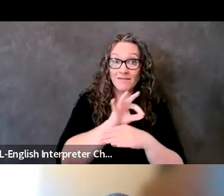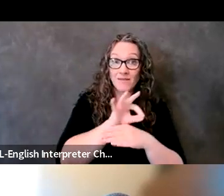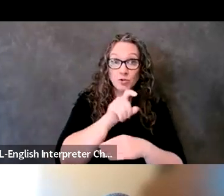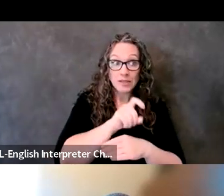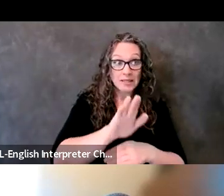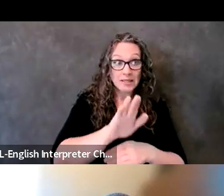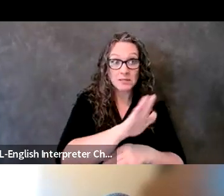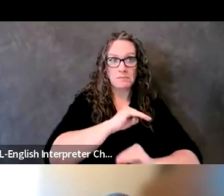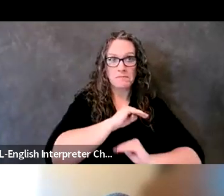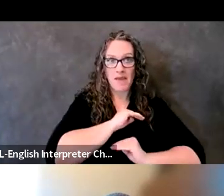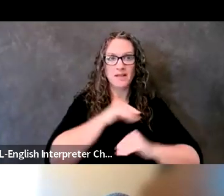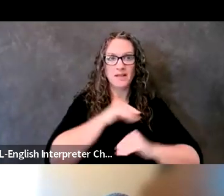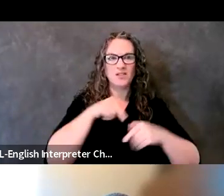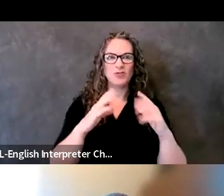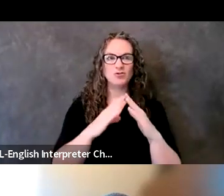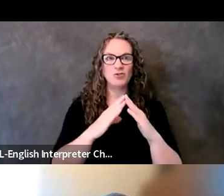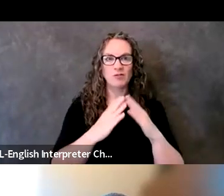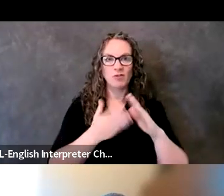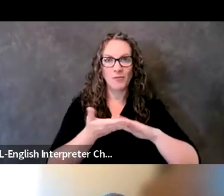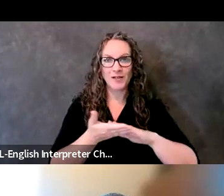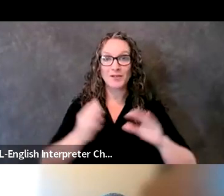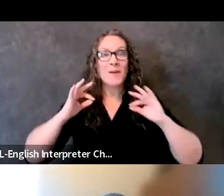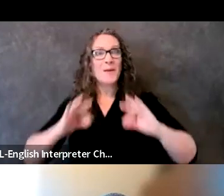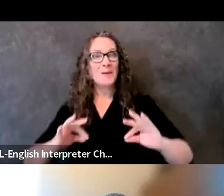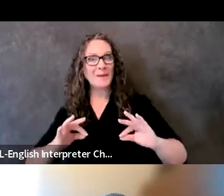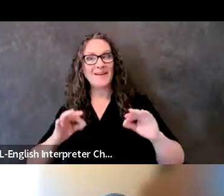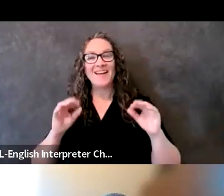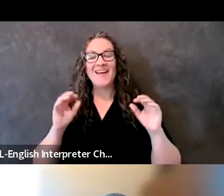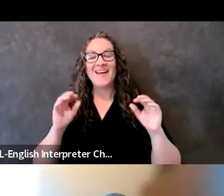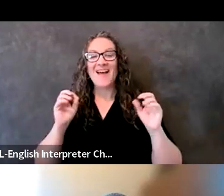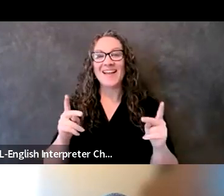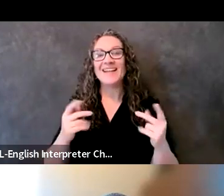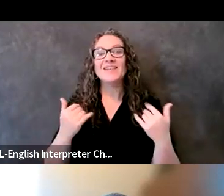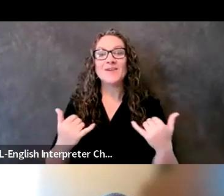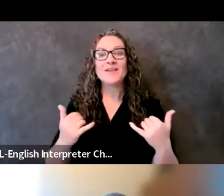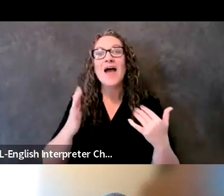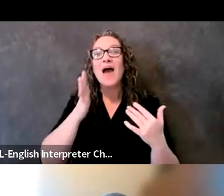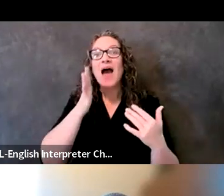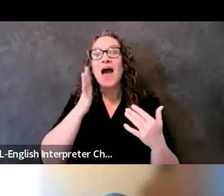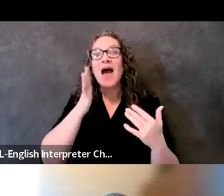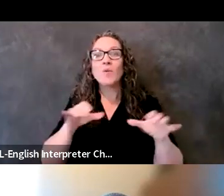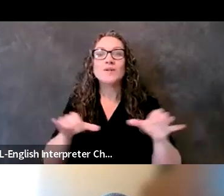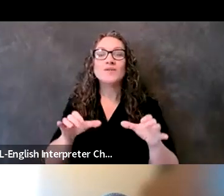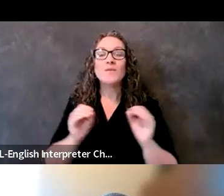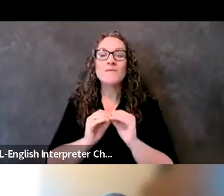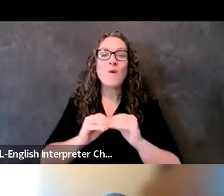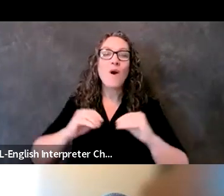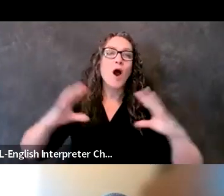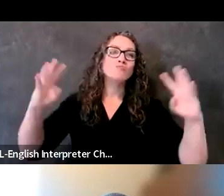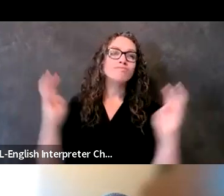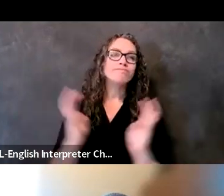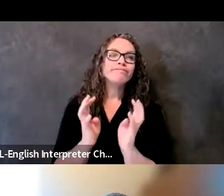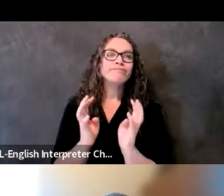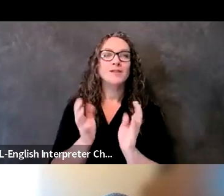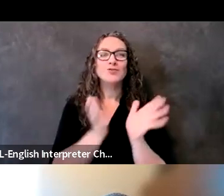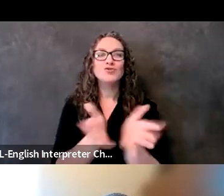during sheltering operations. All right, with that, I am going to be doing a little fireside chat, kind of like what we